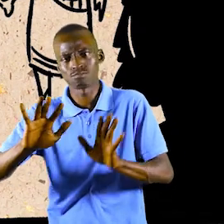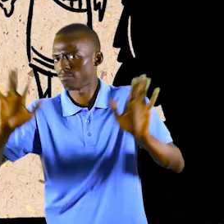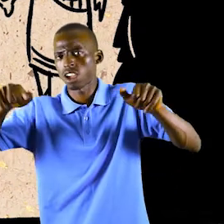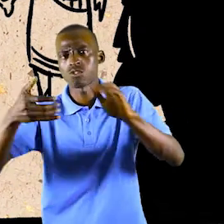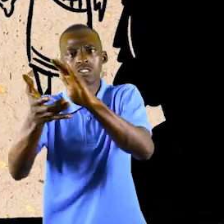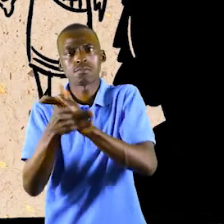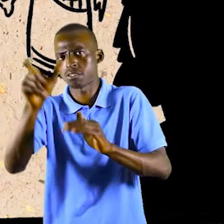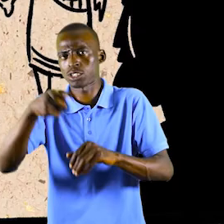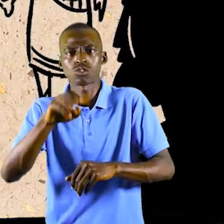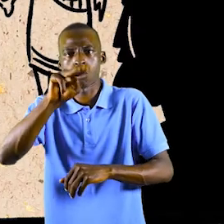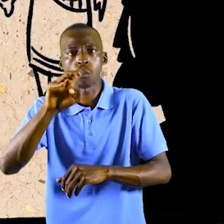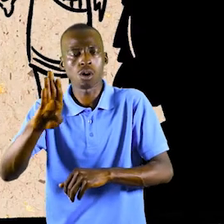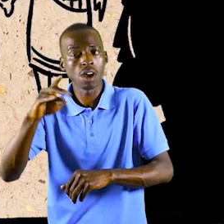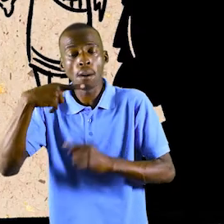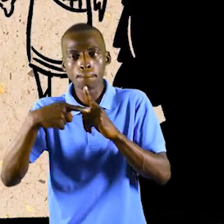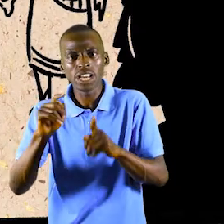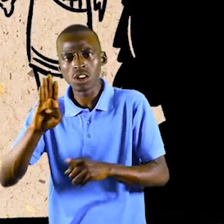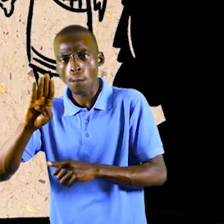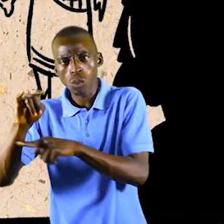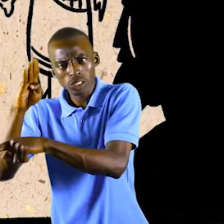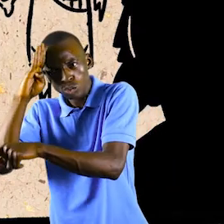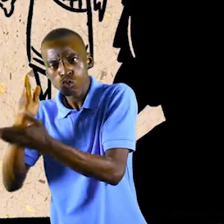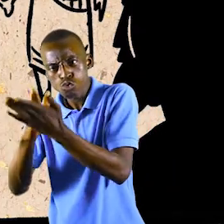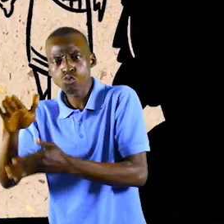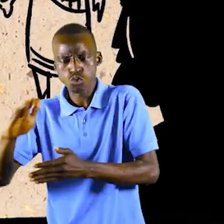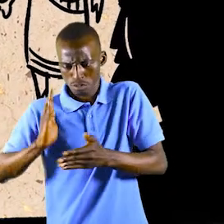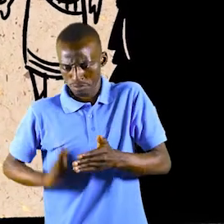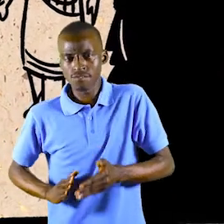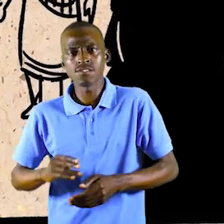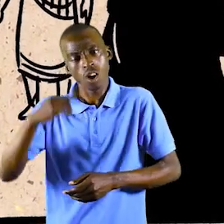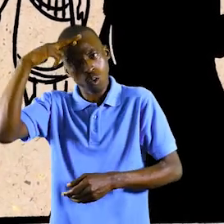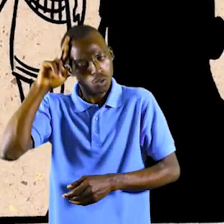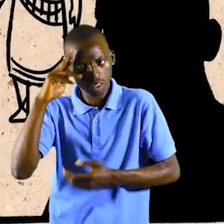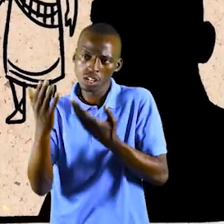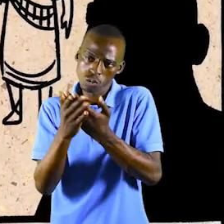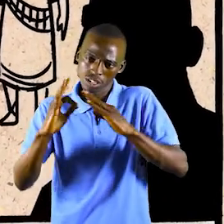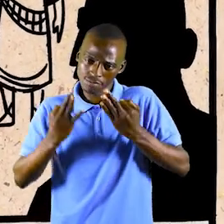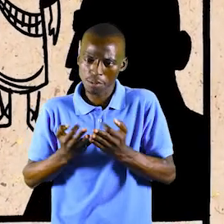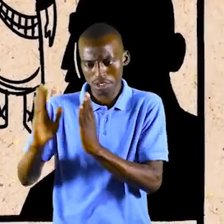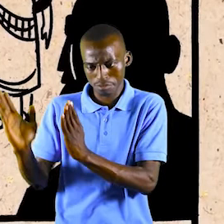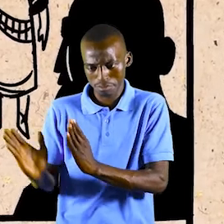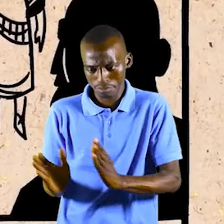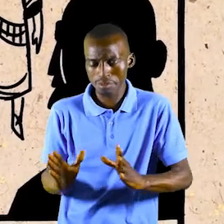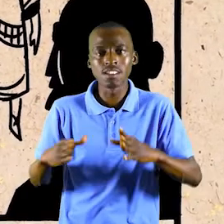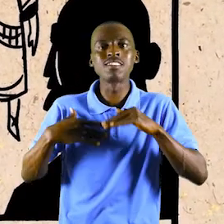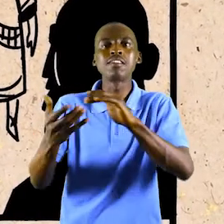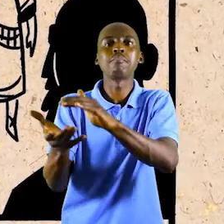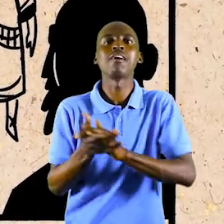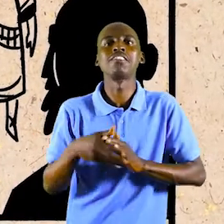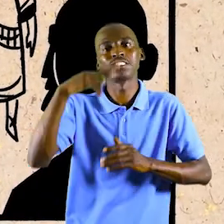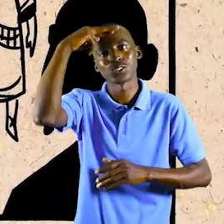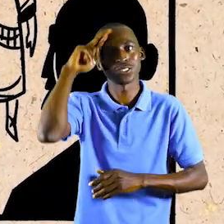declines. But Boaz, remember, he knows Ruth's true character, and so he acquires the family property of Naomi, and he